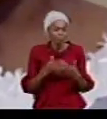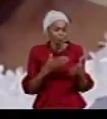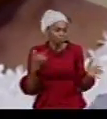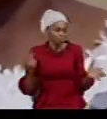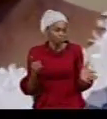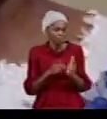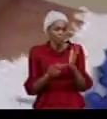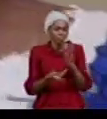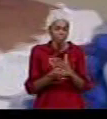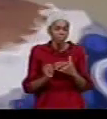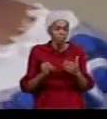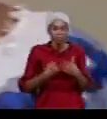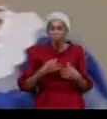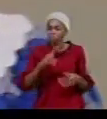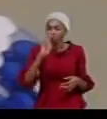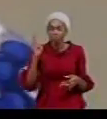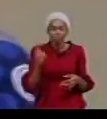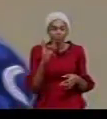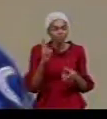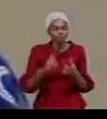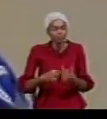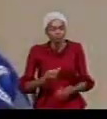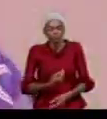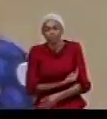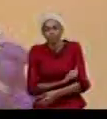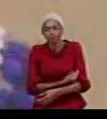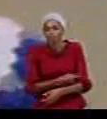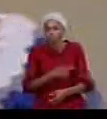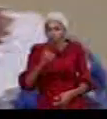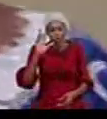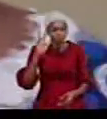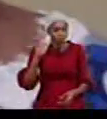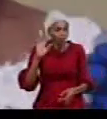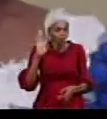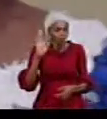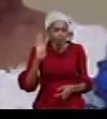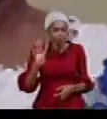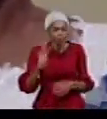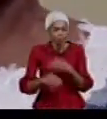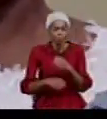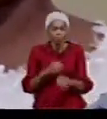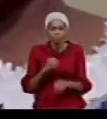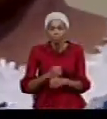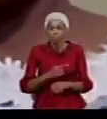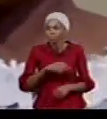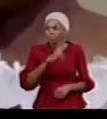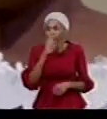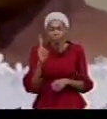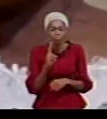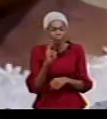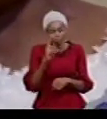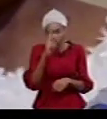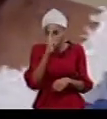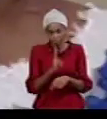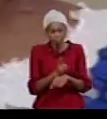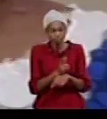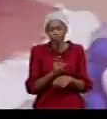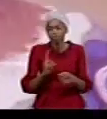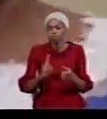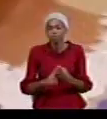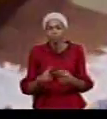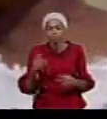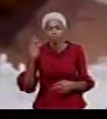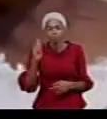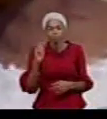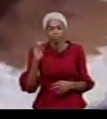been a drug addict for 34 years. I've been addicted to tobacco. I couldn't just stop it on my